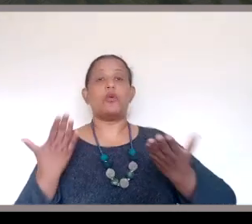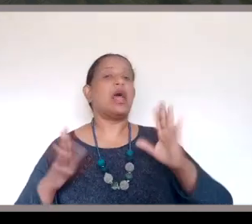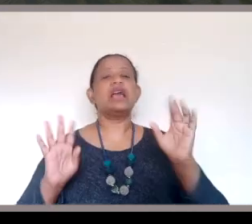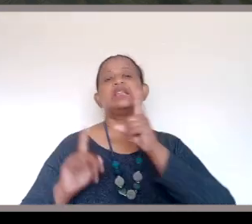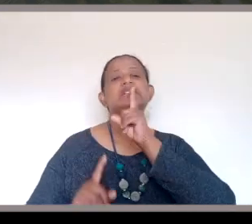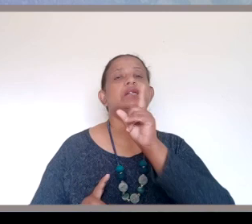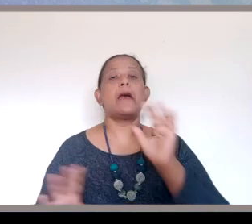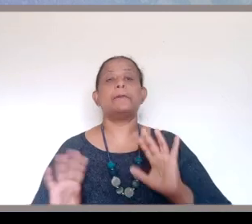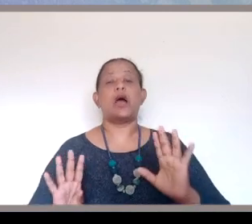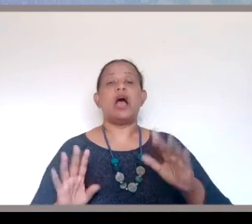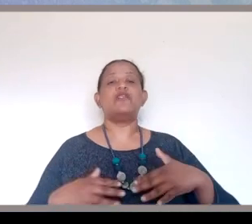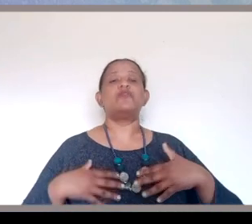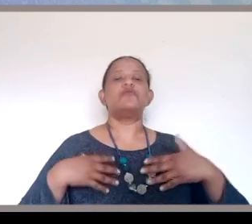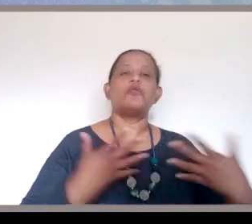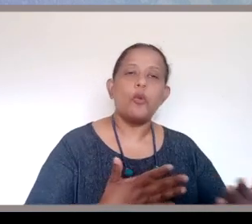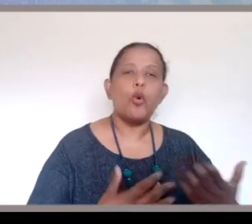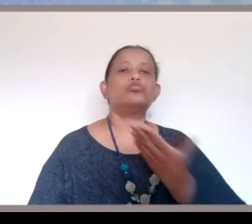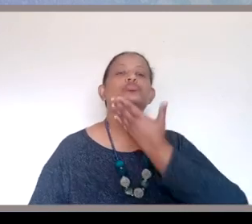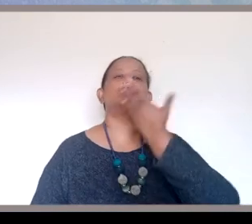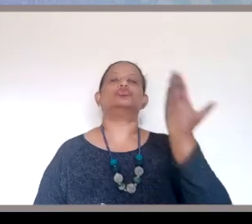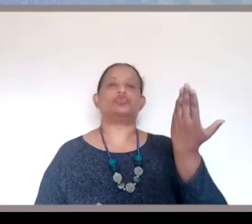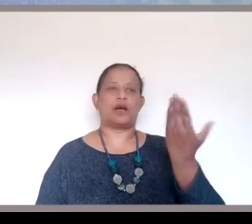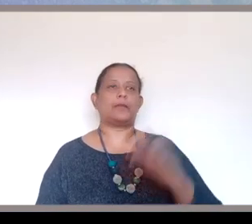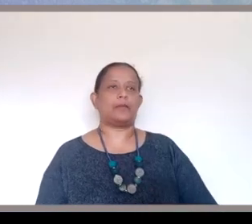know, I think of this story I read of